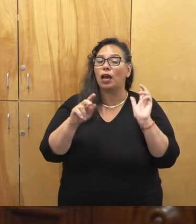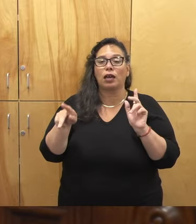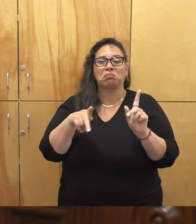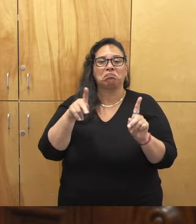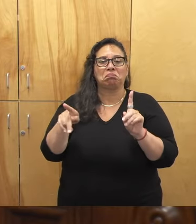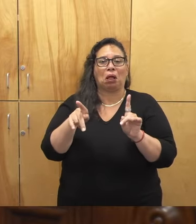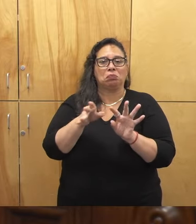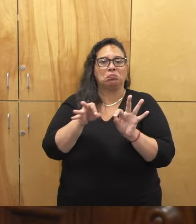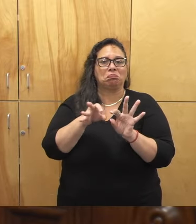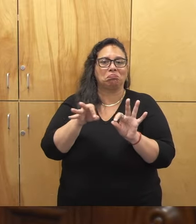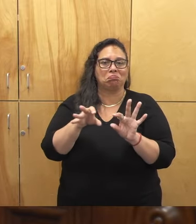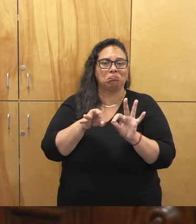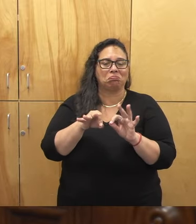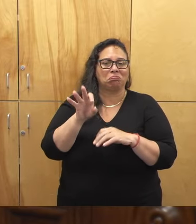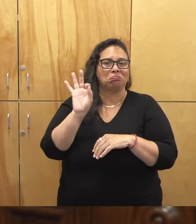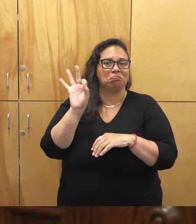testimony.